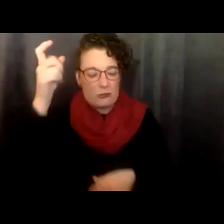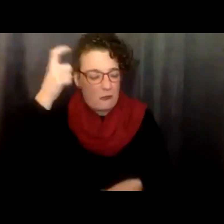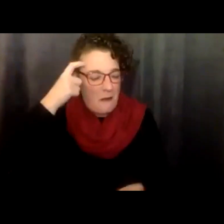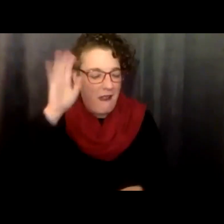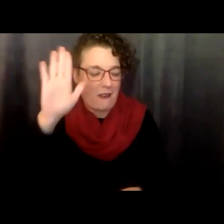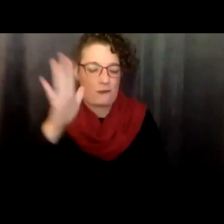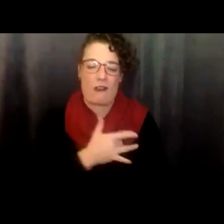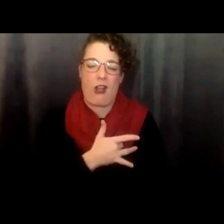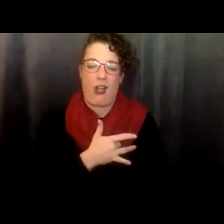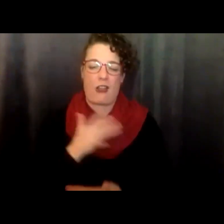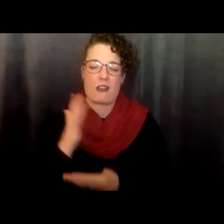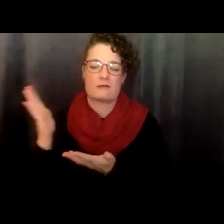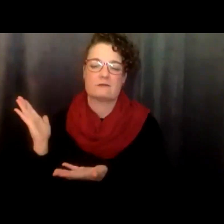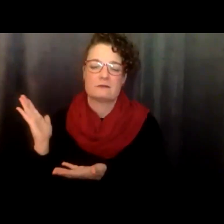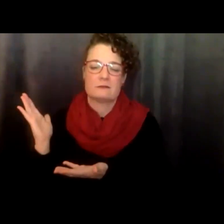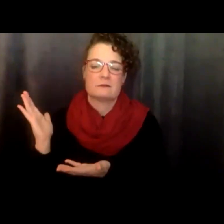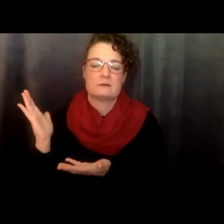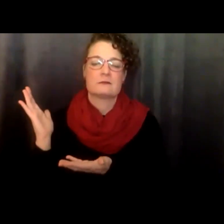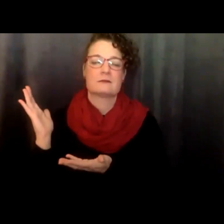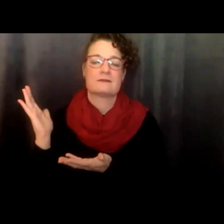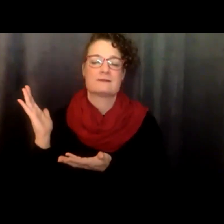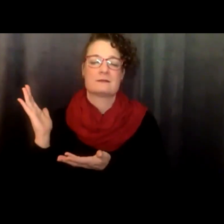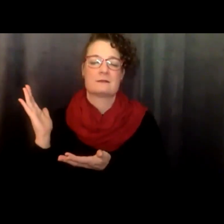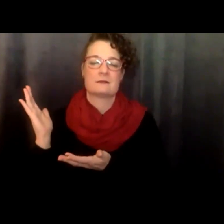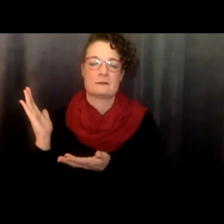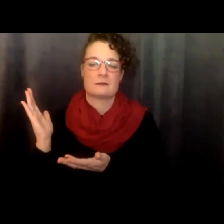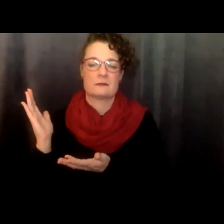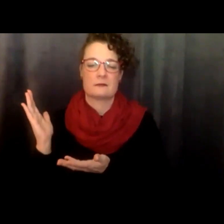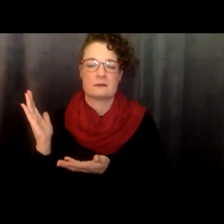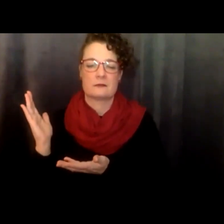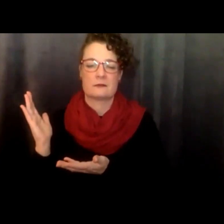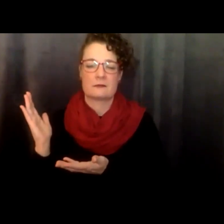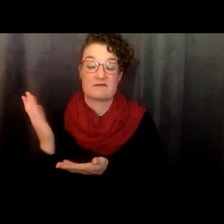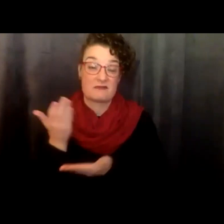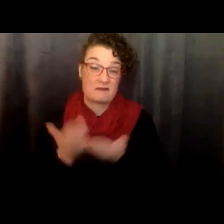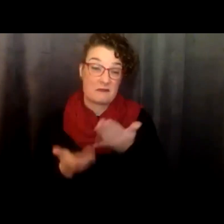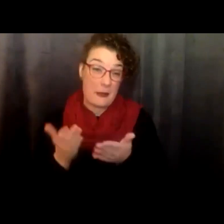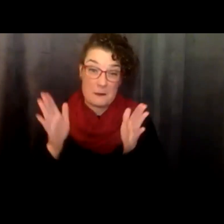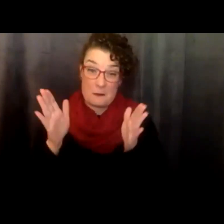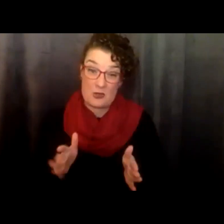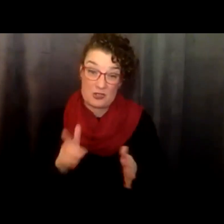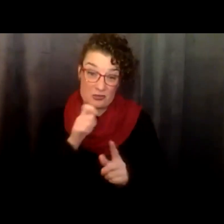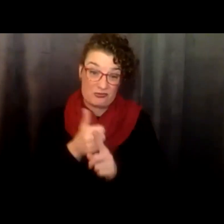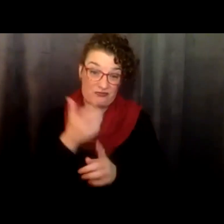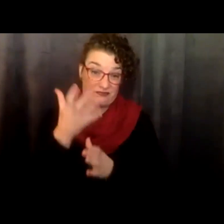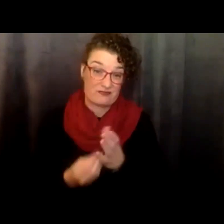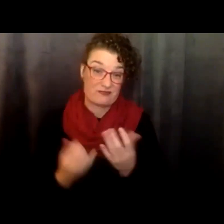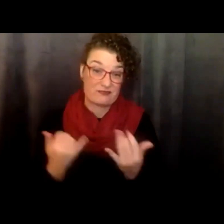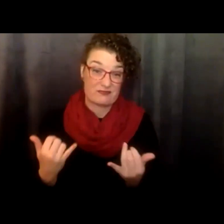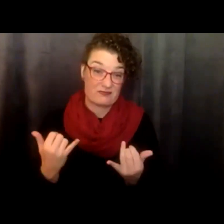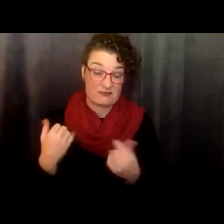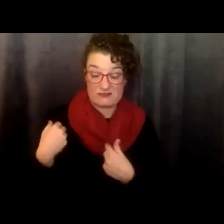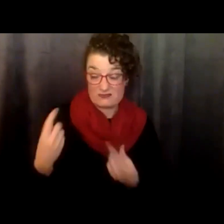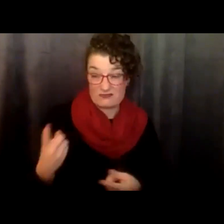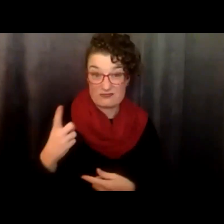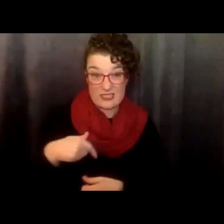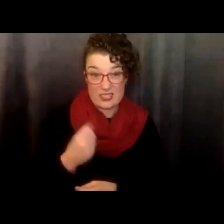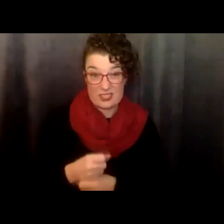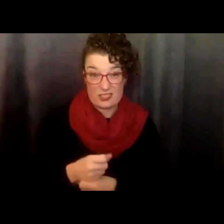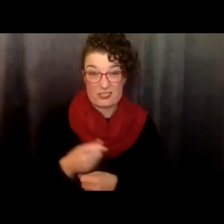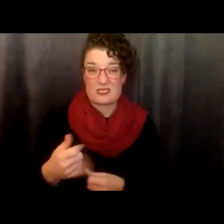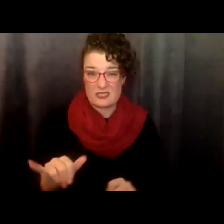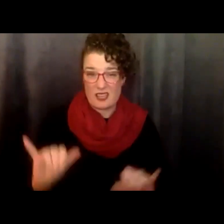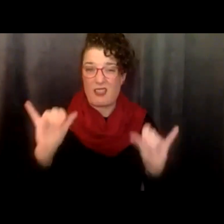The ancestors that you invite in may include someone that you lost this past year that you're